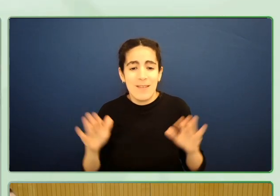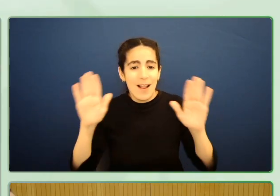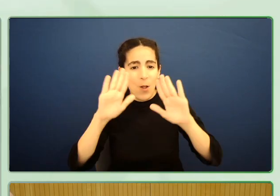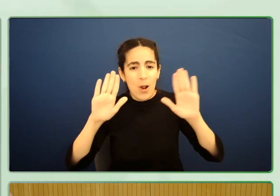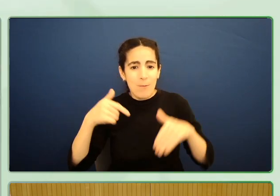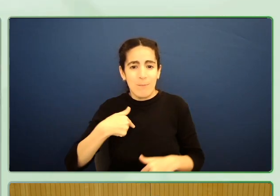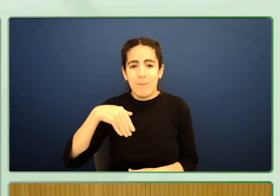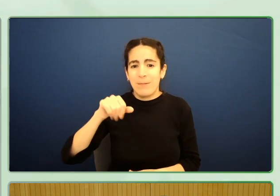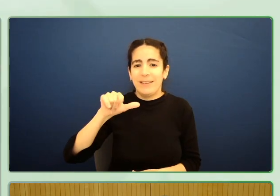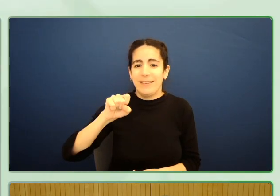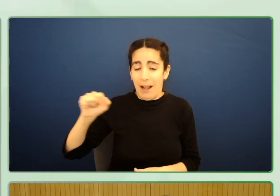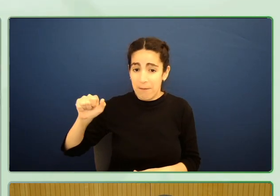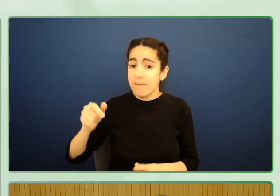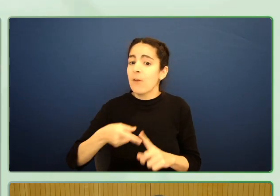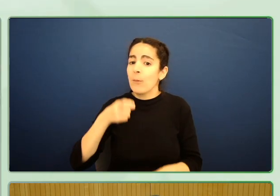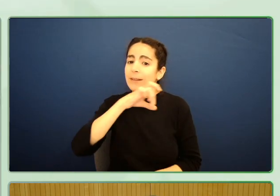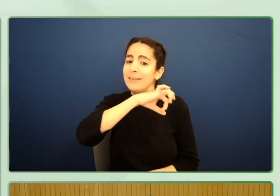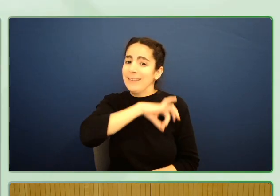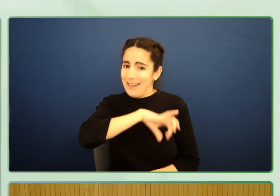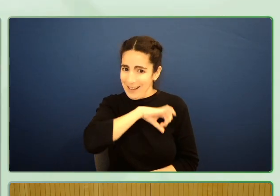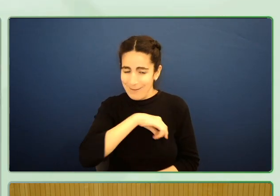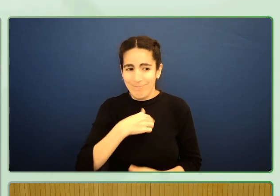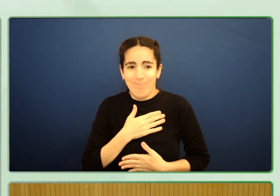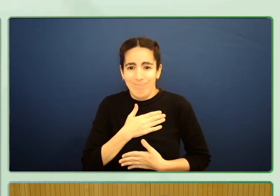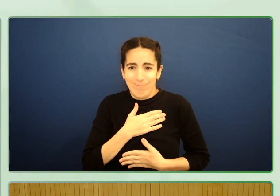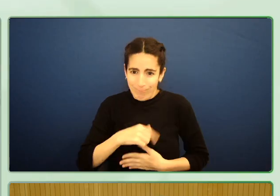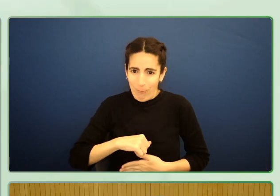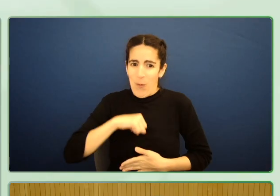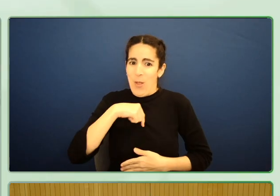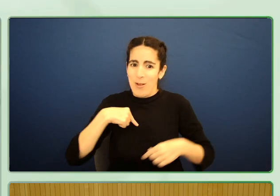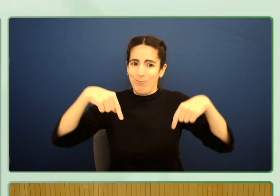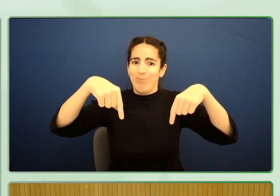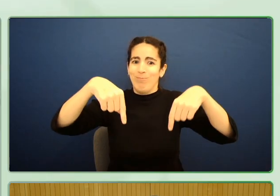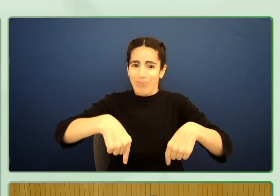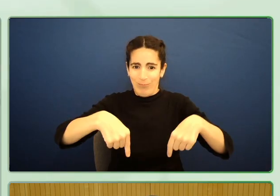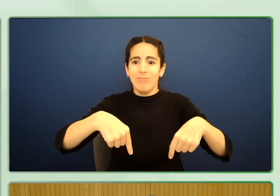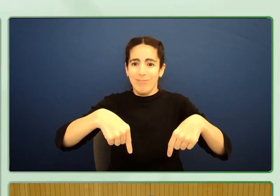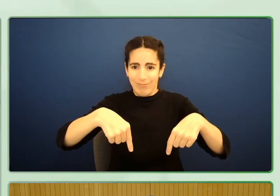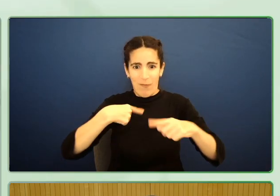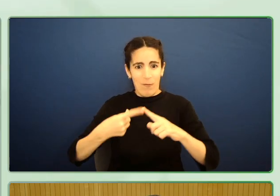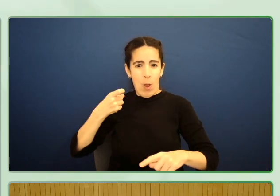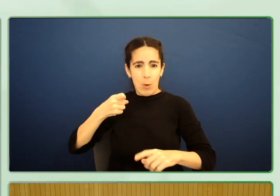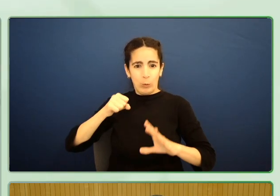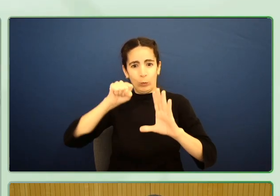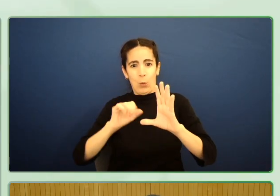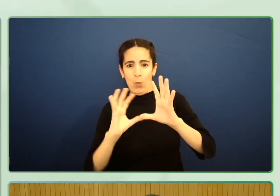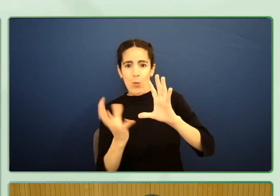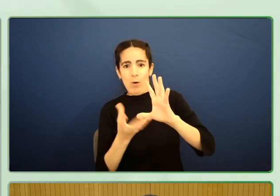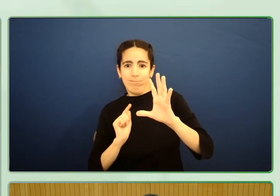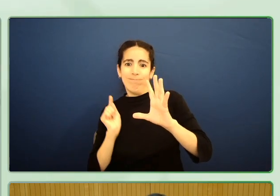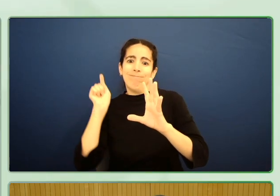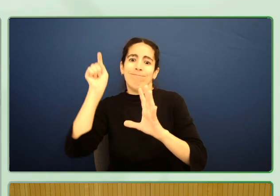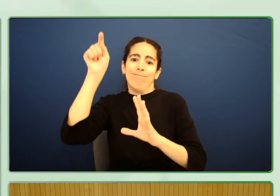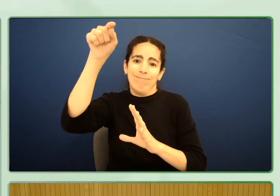so I'm really proud of being here from the south of the world, so far away, 27 flights of